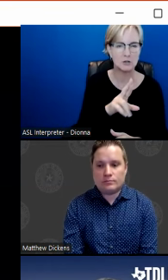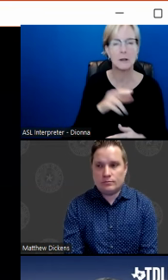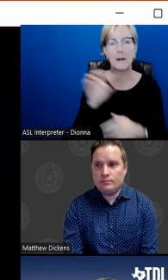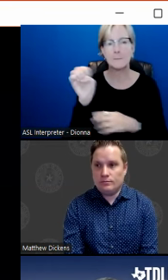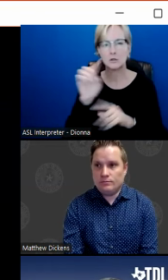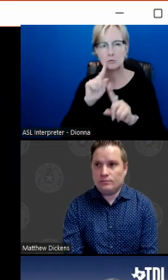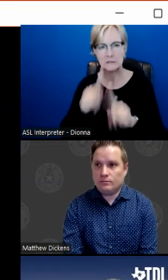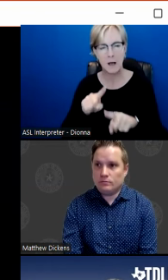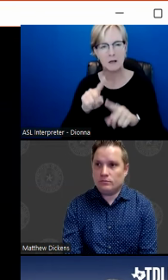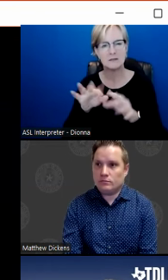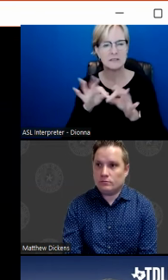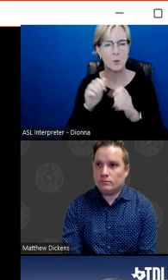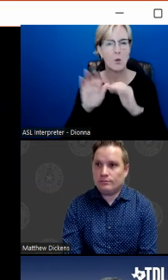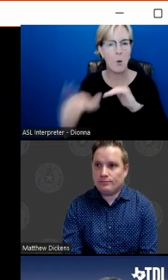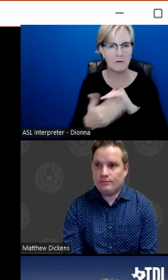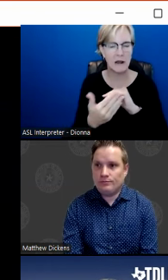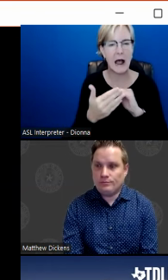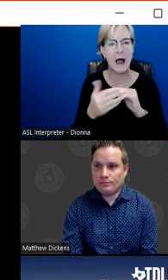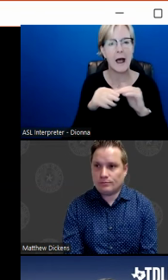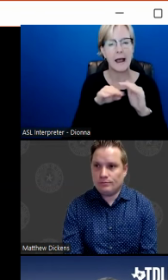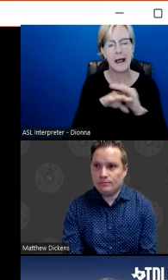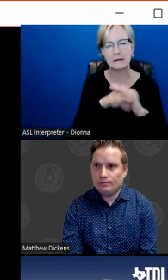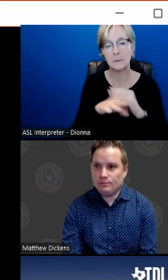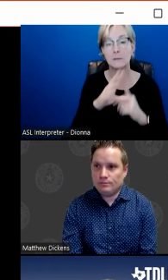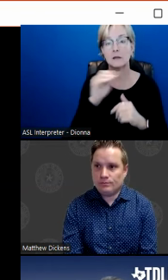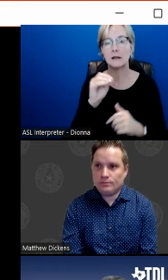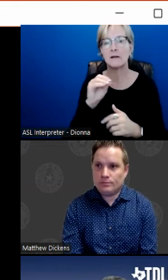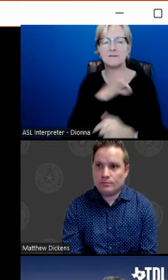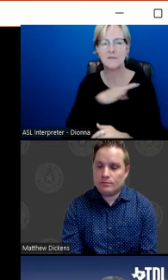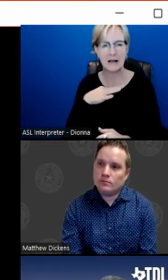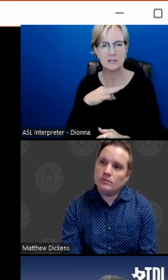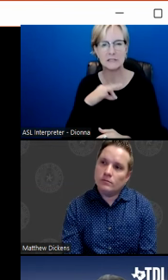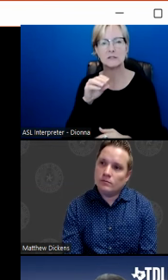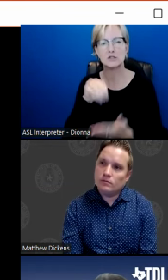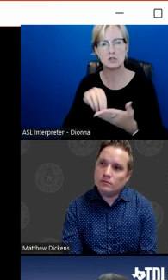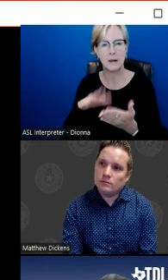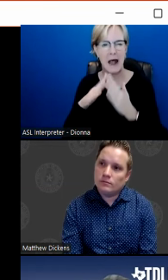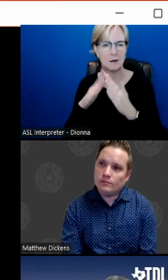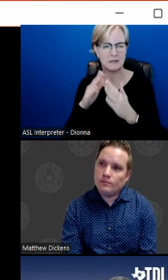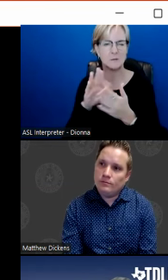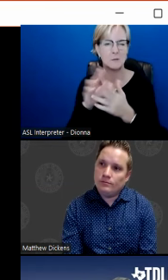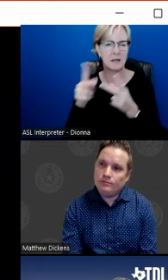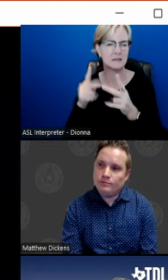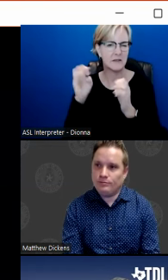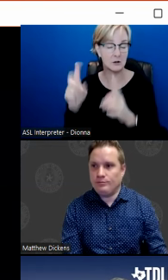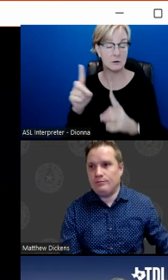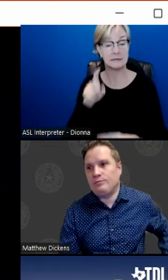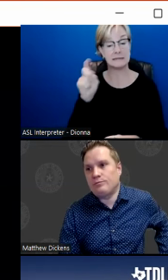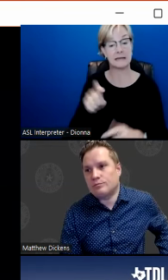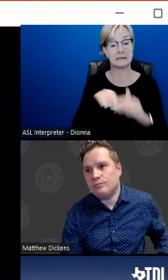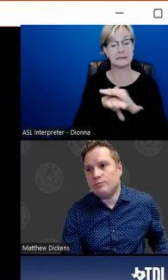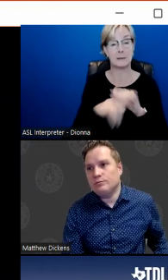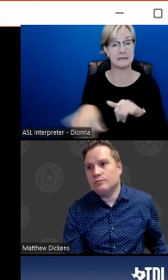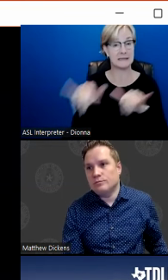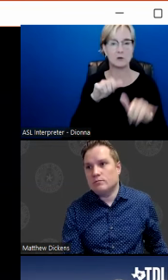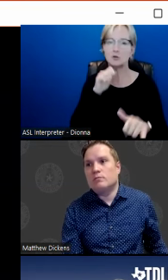with overnight accommodations and graduate student and faculty housing at places of education. It's important to note that the Texas Accessibility Standards